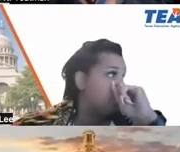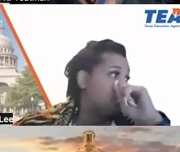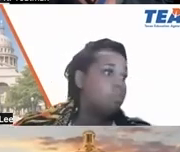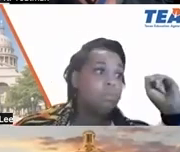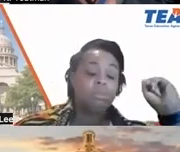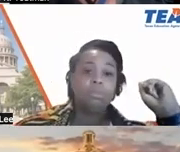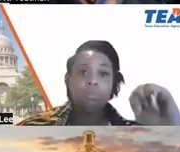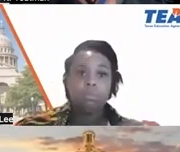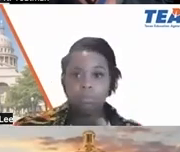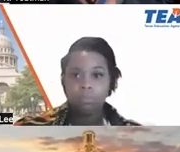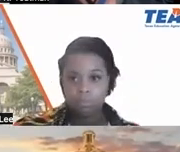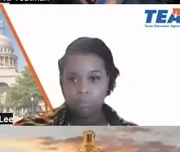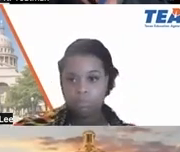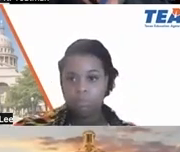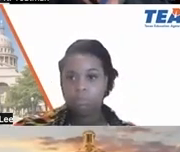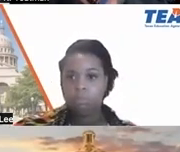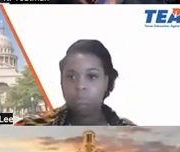It really taught me the value of work